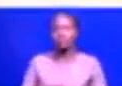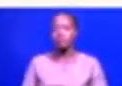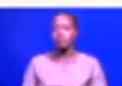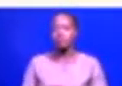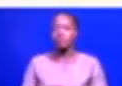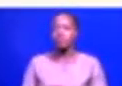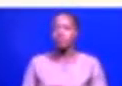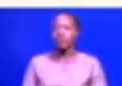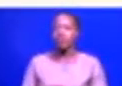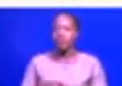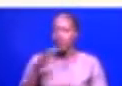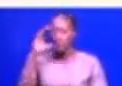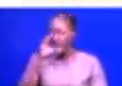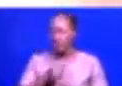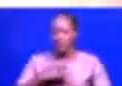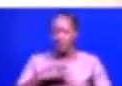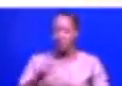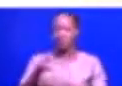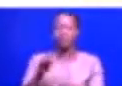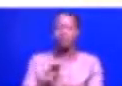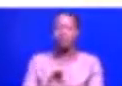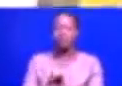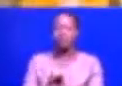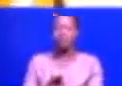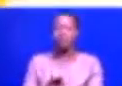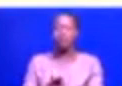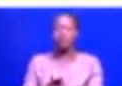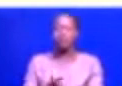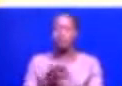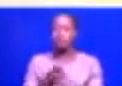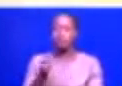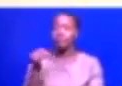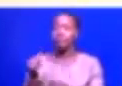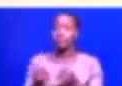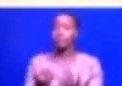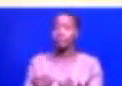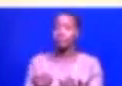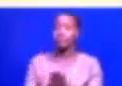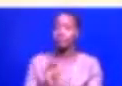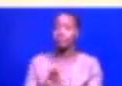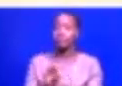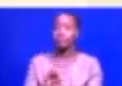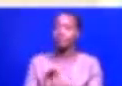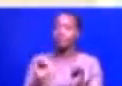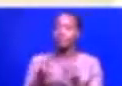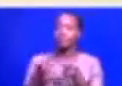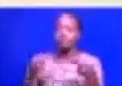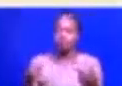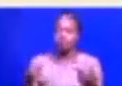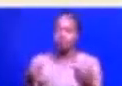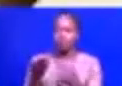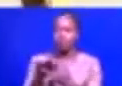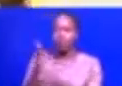that you wouldn't want to miss. And therefore, this one now has brought about the finals now with a lot of renewed rivalry